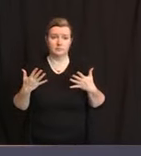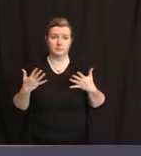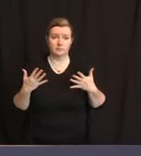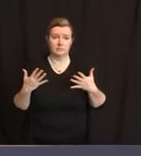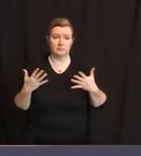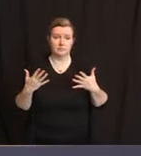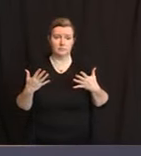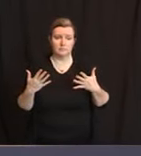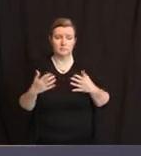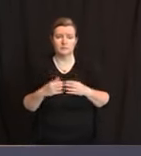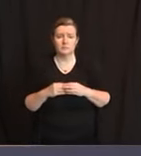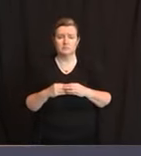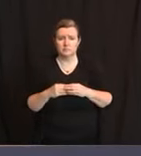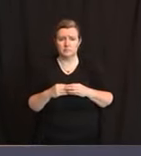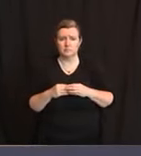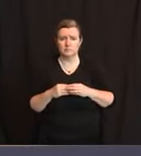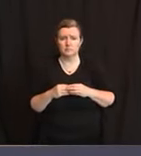We can't.